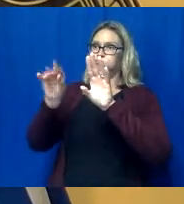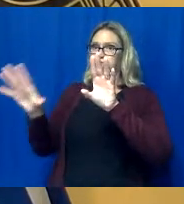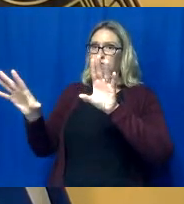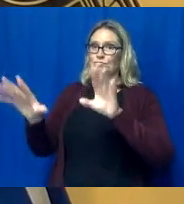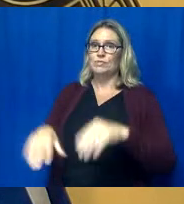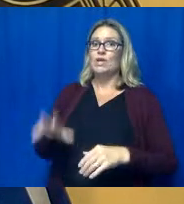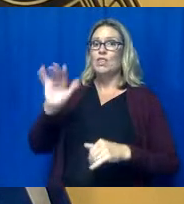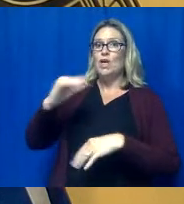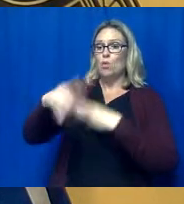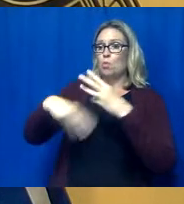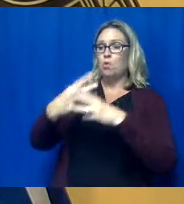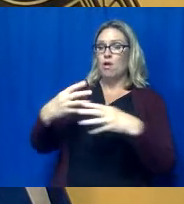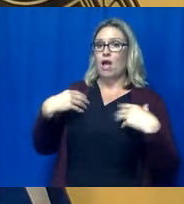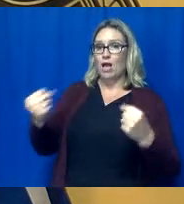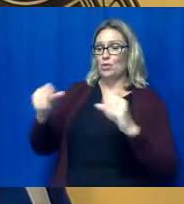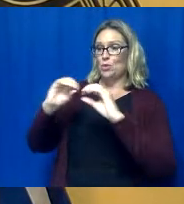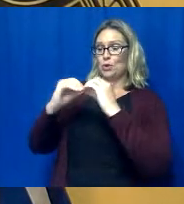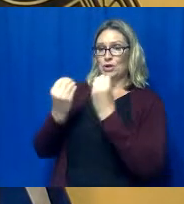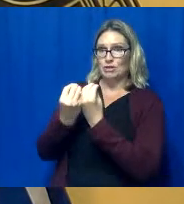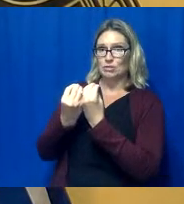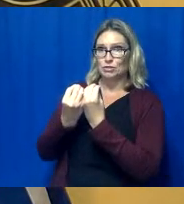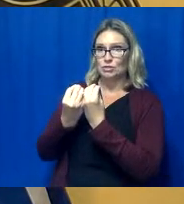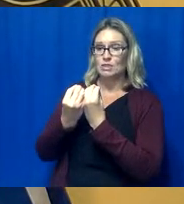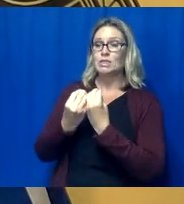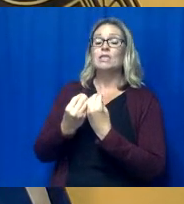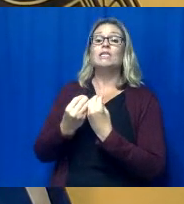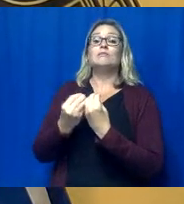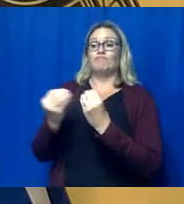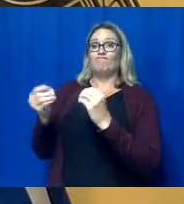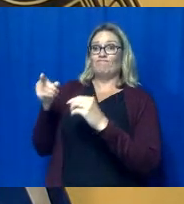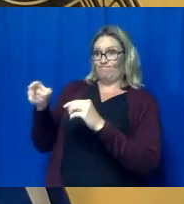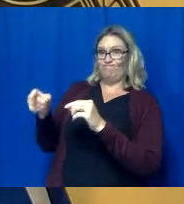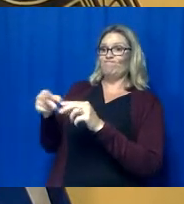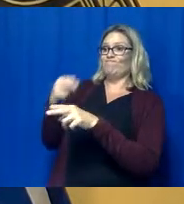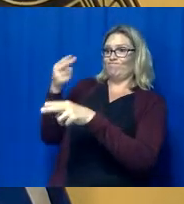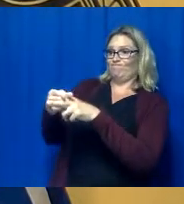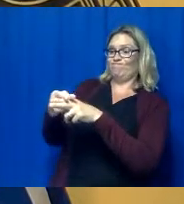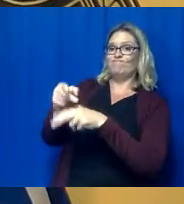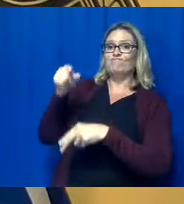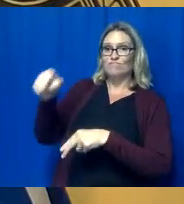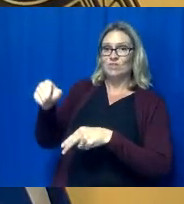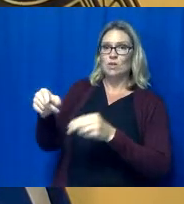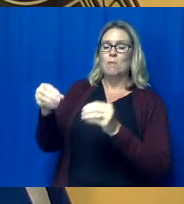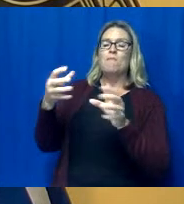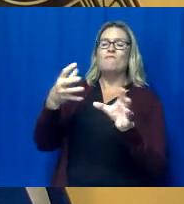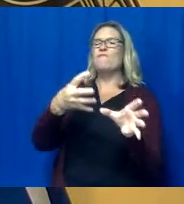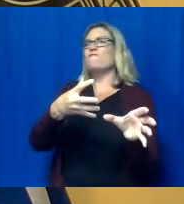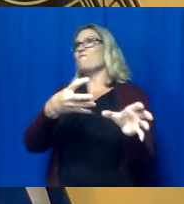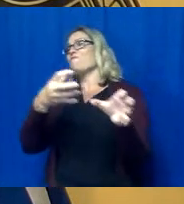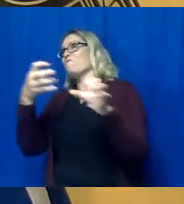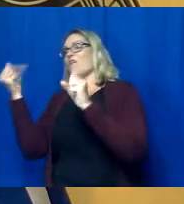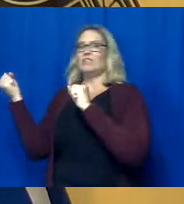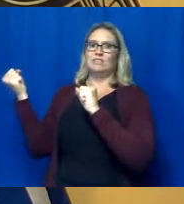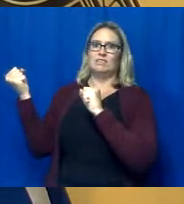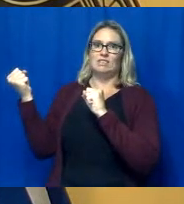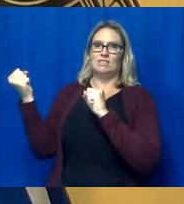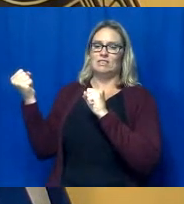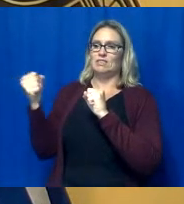Organization has stated that it's the fastest spreading and most infectious variant identified so far.